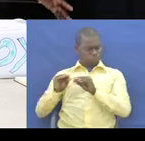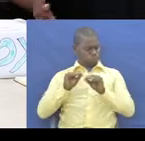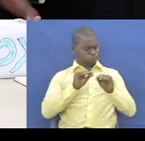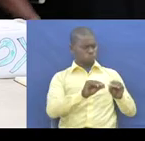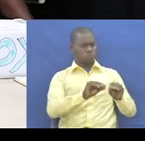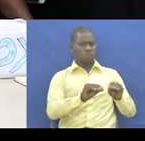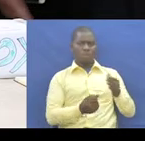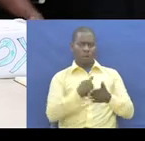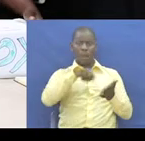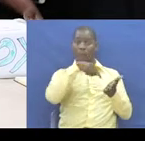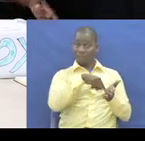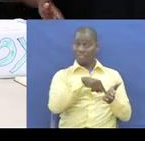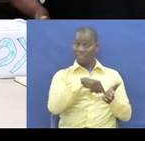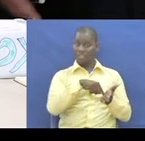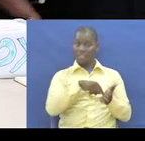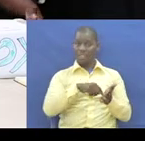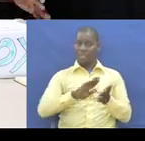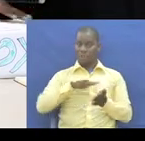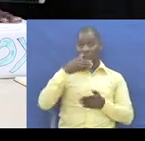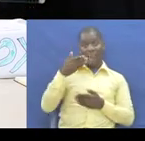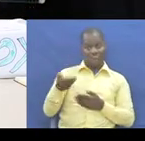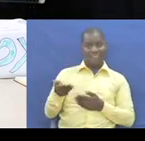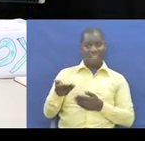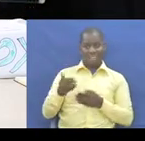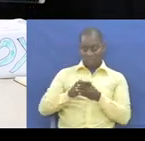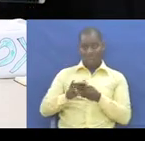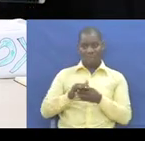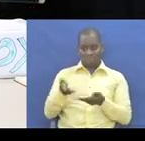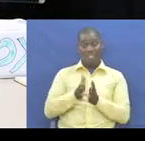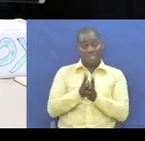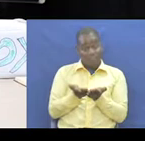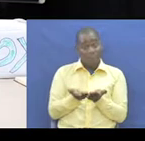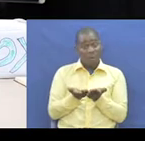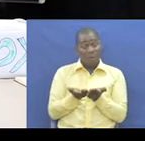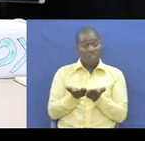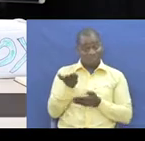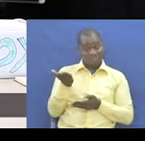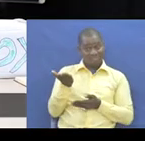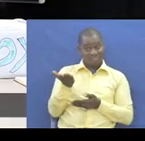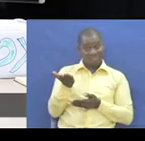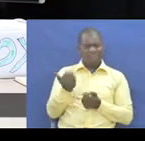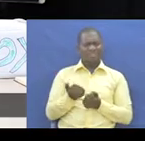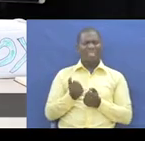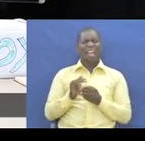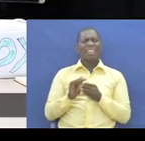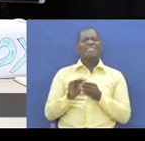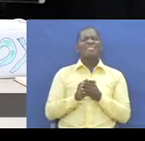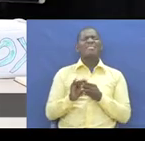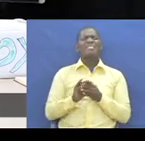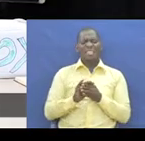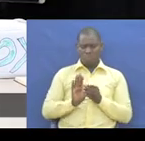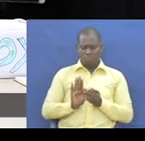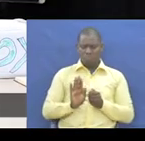here, for this box, I have tried to lift it from one position to another. But also, I have this book. You